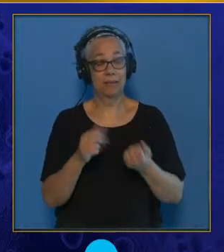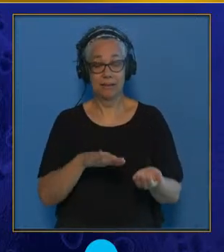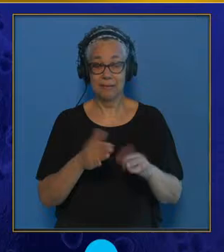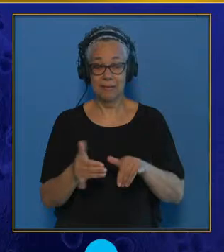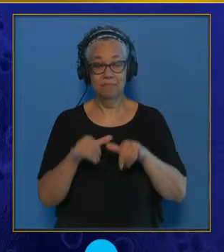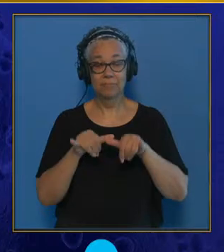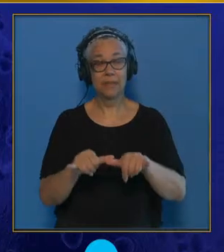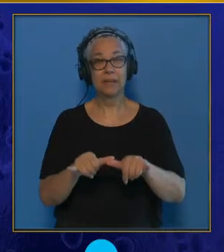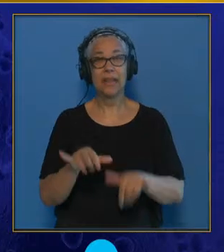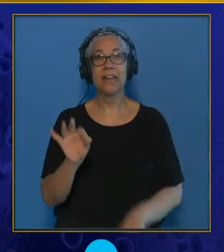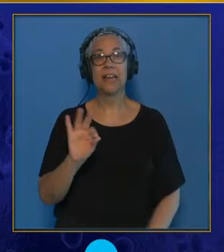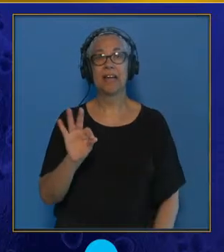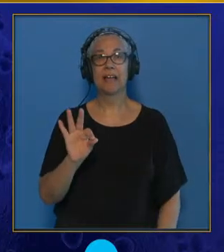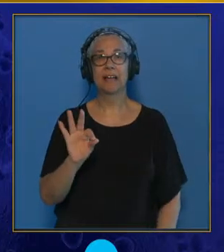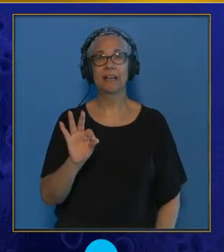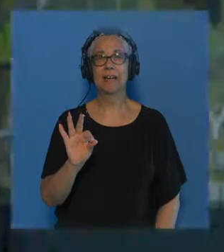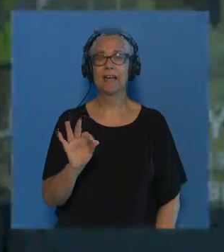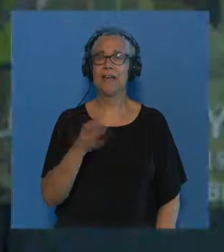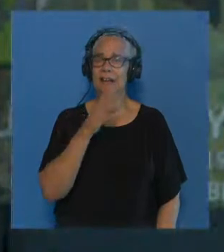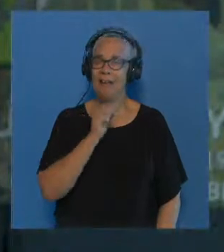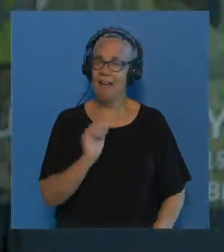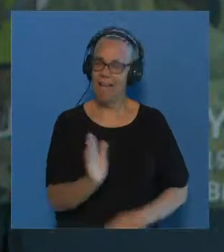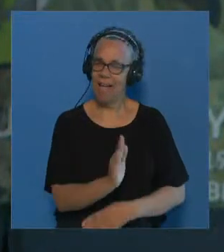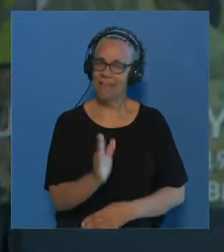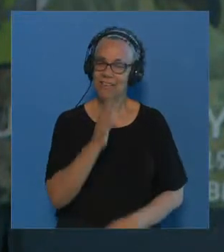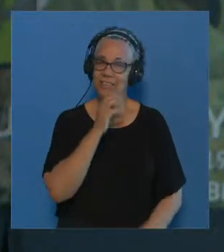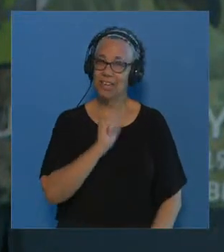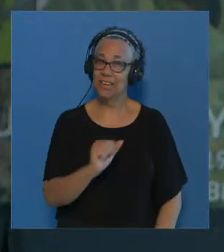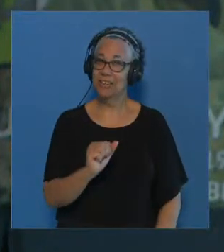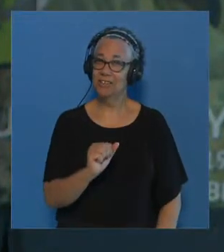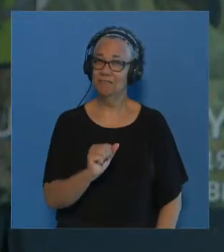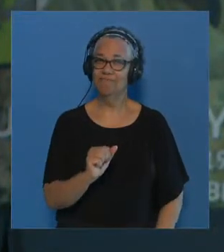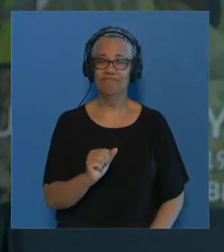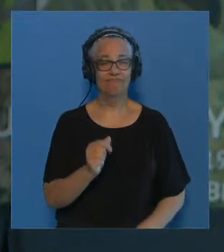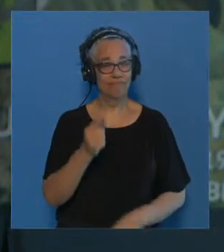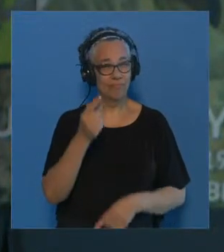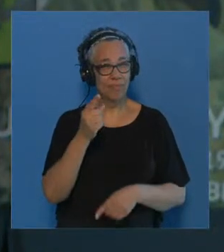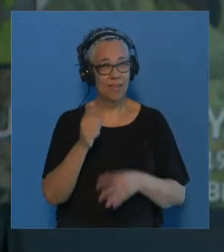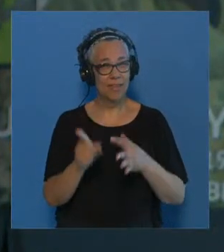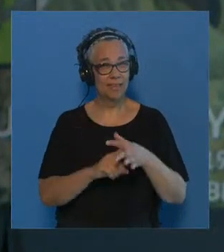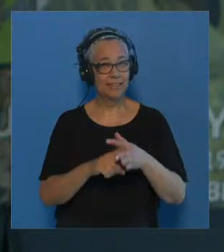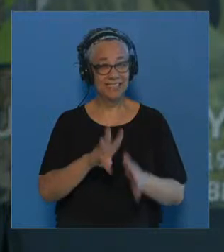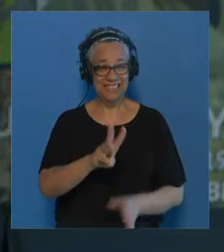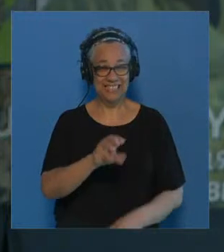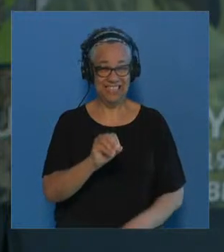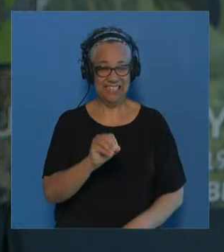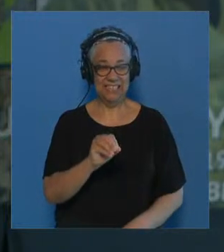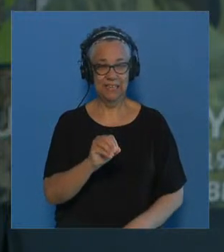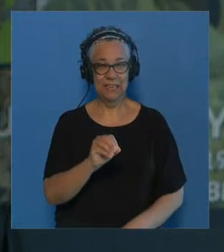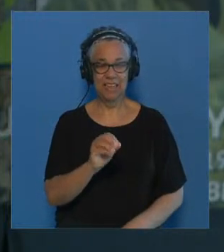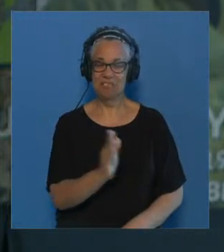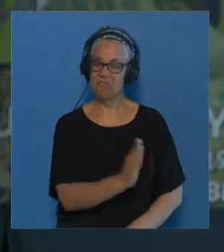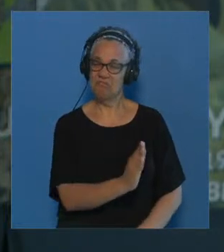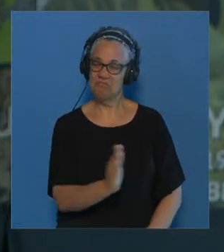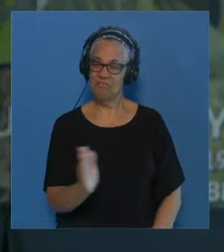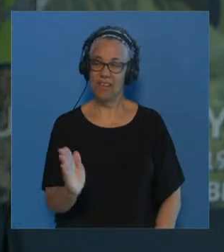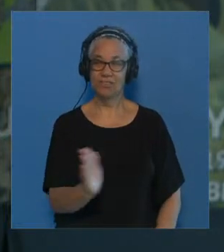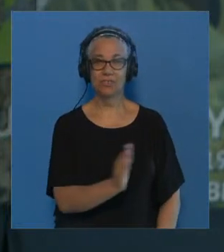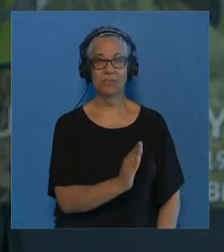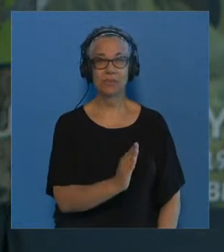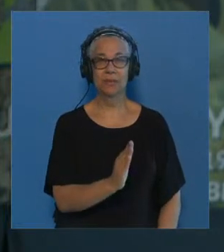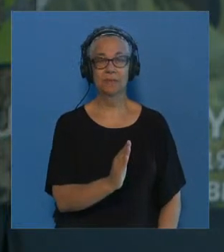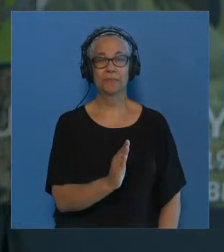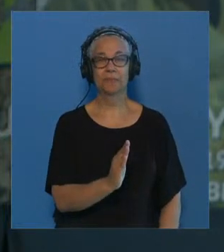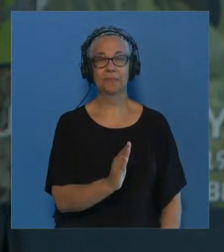9. The average age of all of our confirmed positive cases is 60 years of age, and the age range of our positive cases